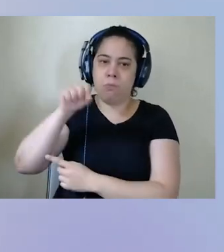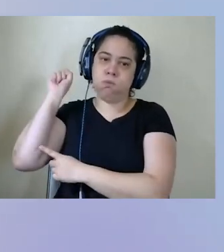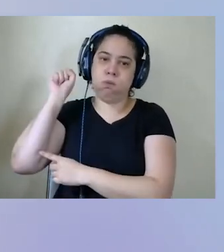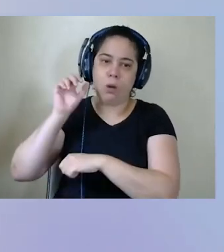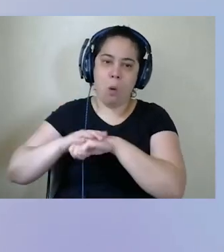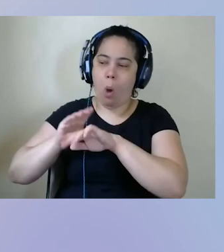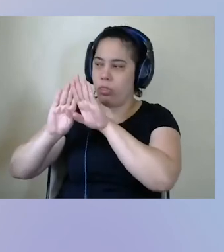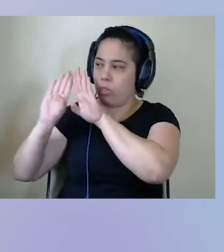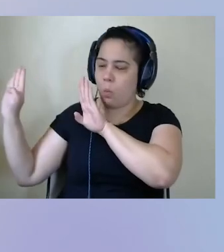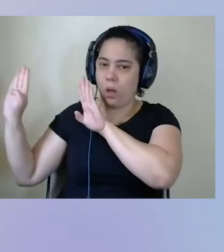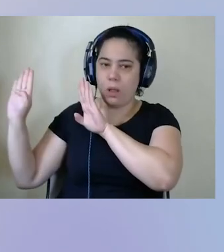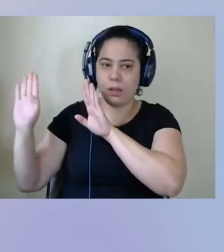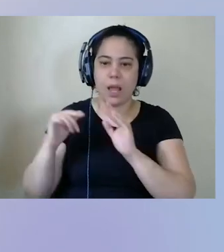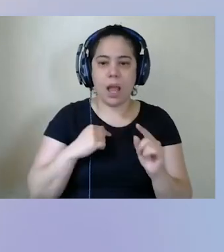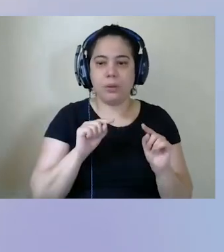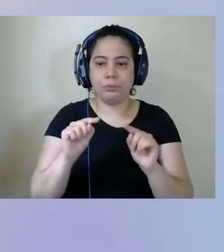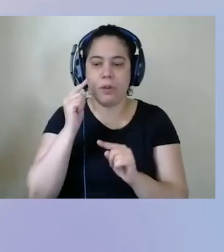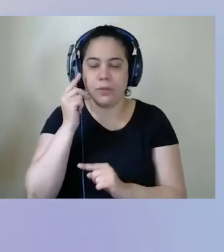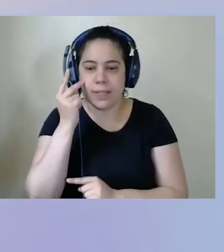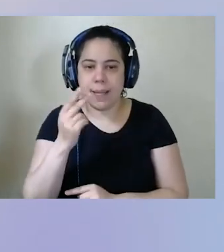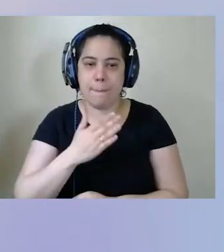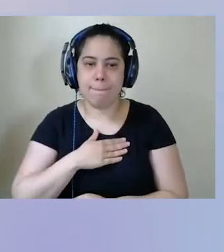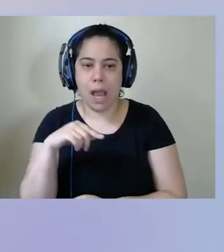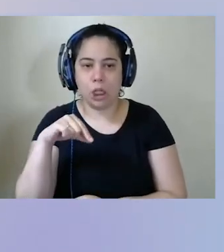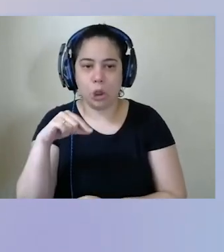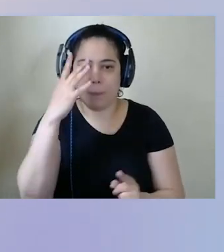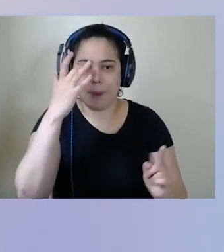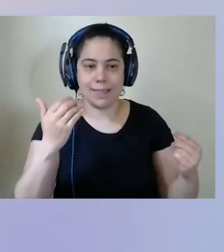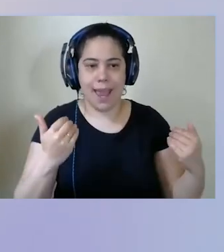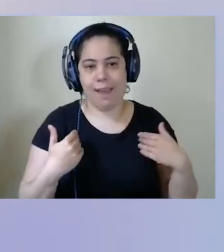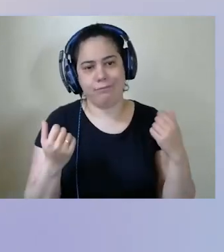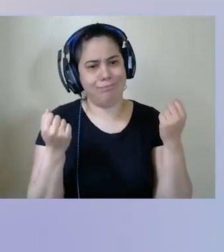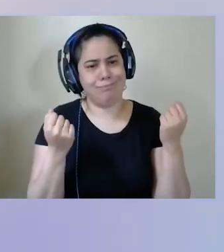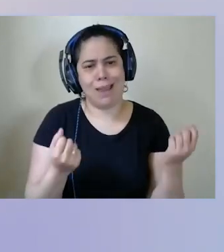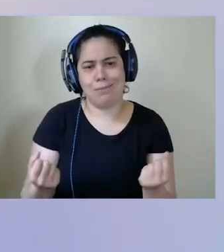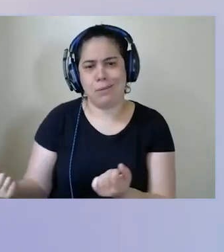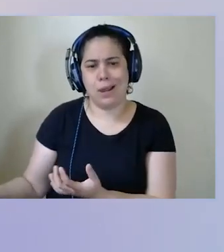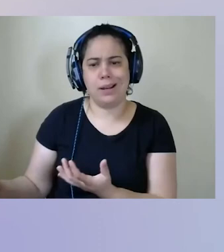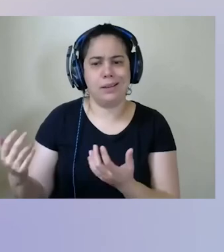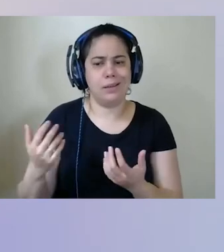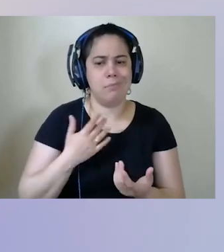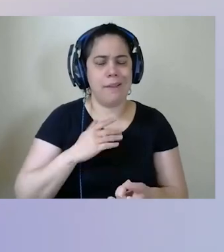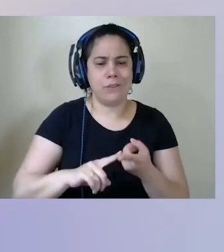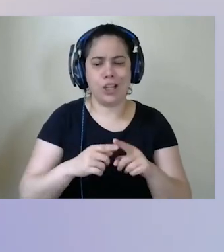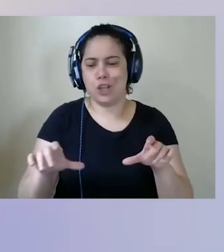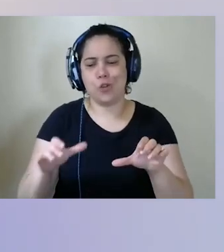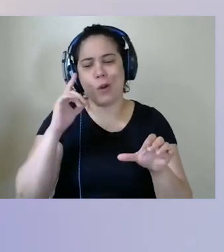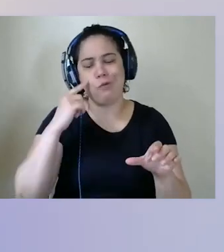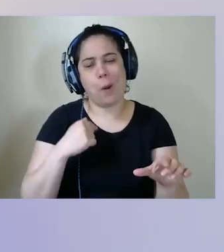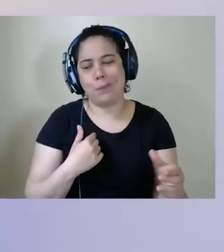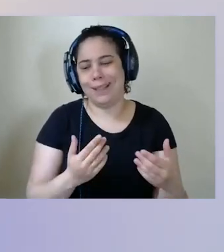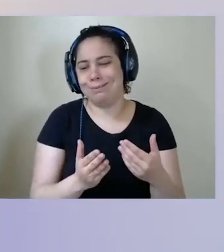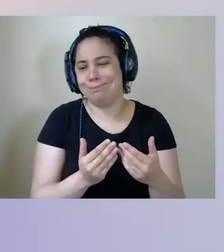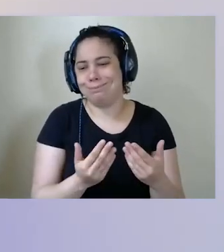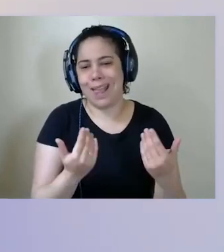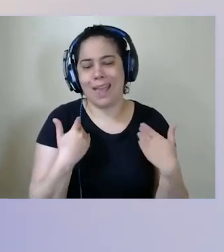I went in to see my Q. Because I have hundreds of them. I have friends who do cues for me. So I probably have